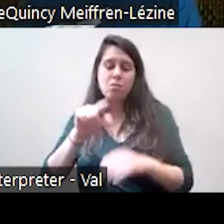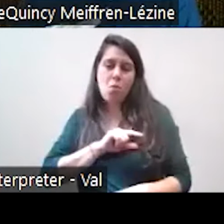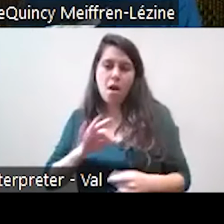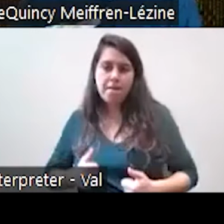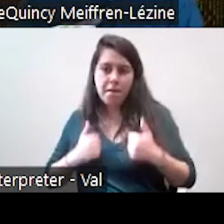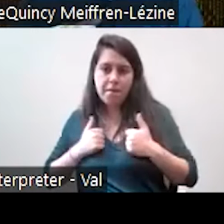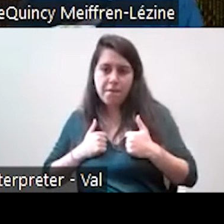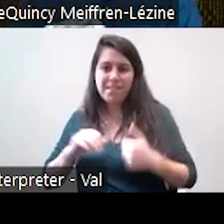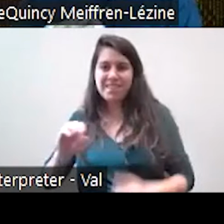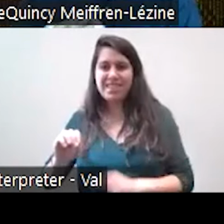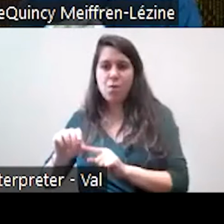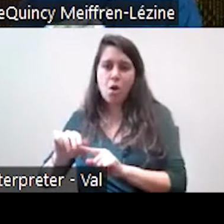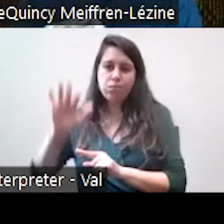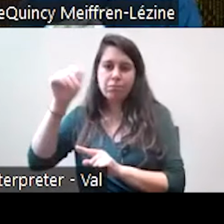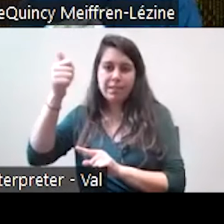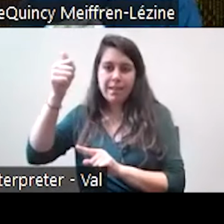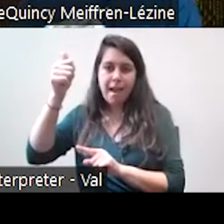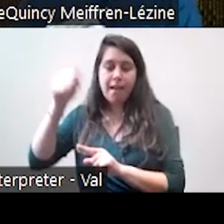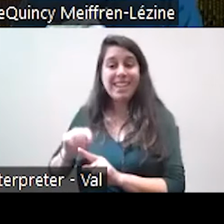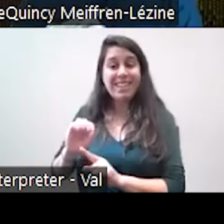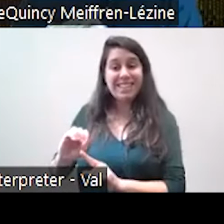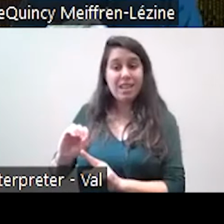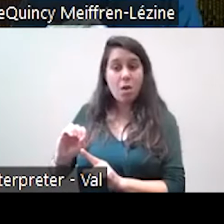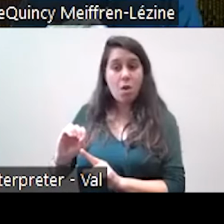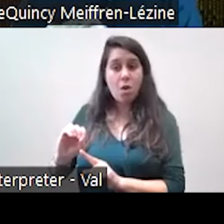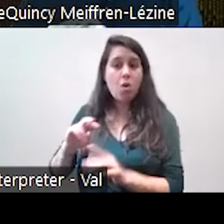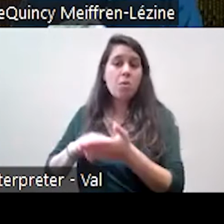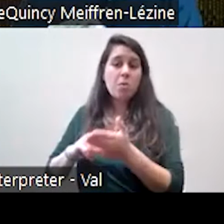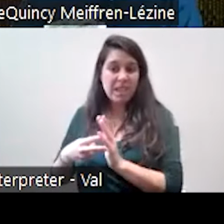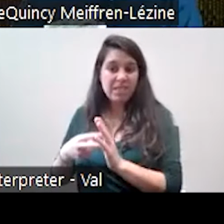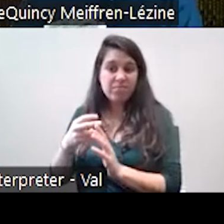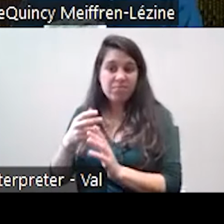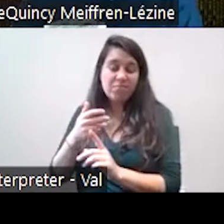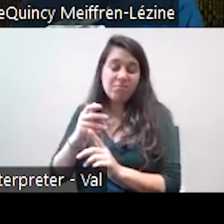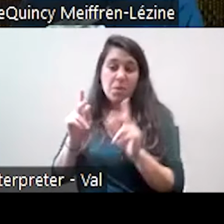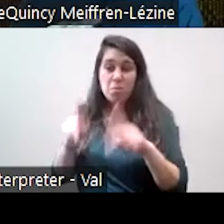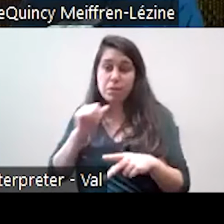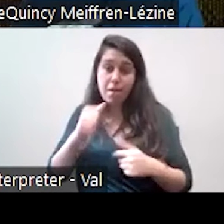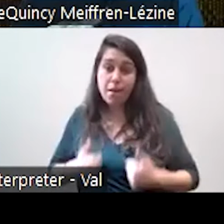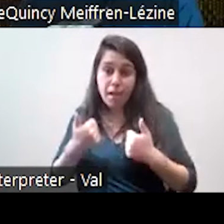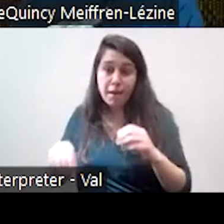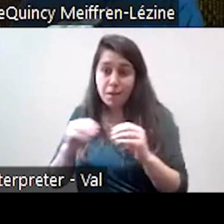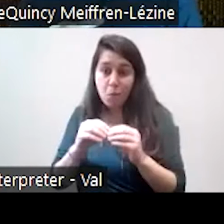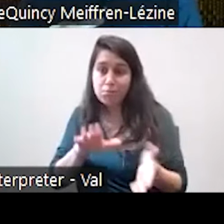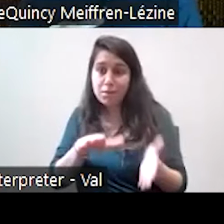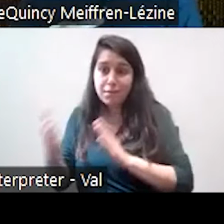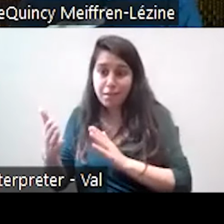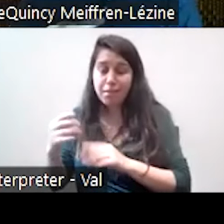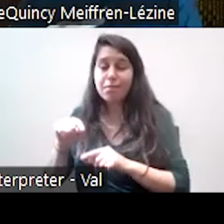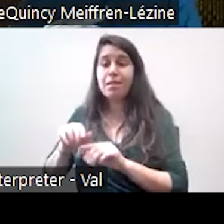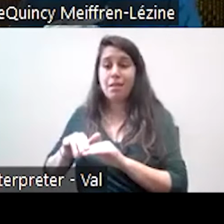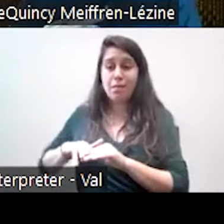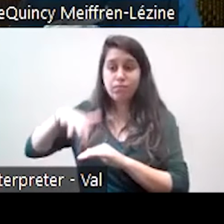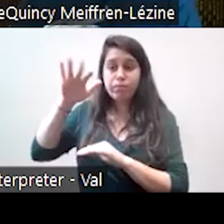from 0 to 10, where 0 is somebody who is not alive anymore, so death, and 10 being